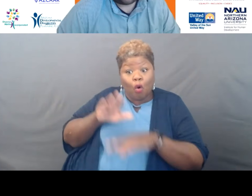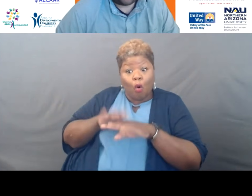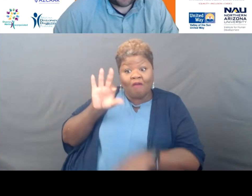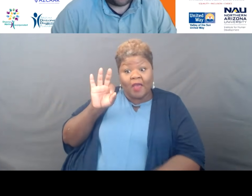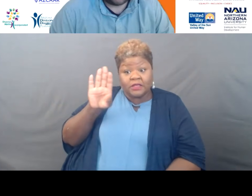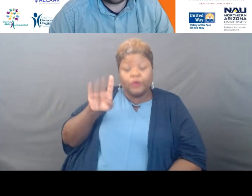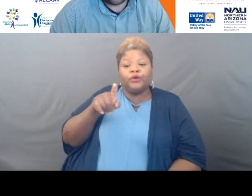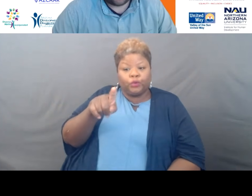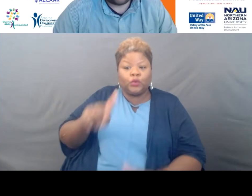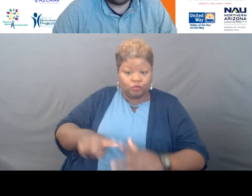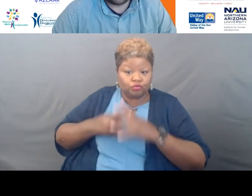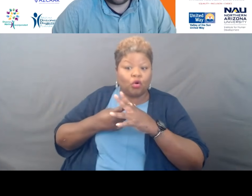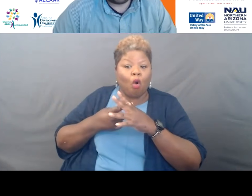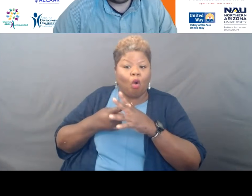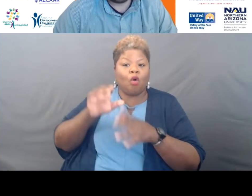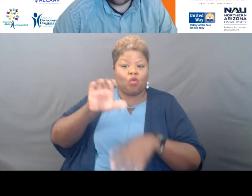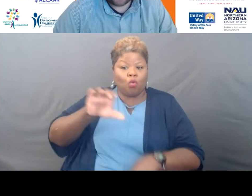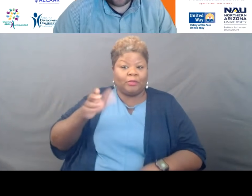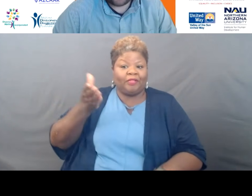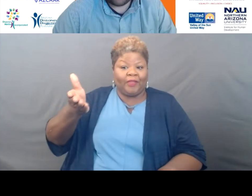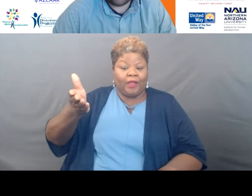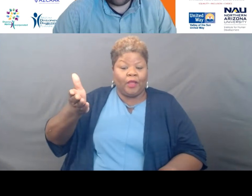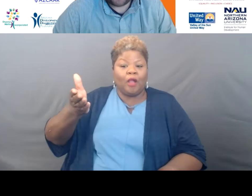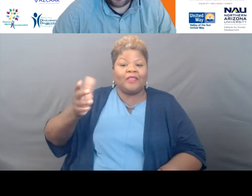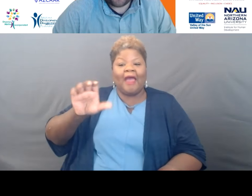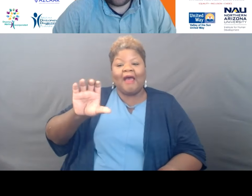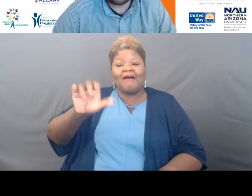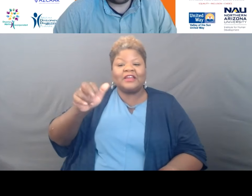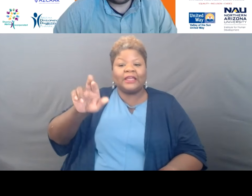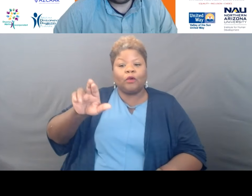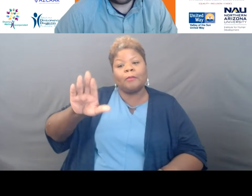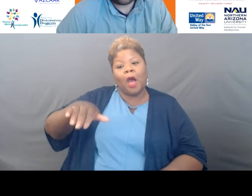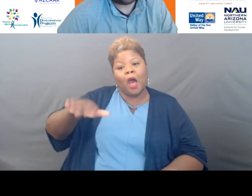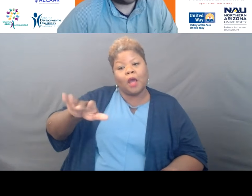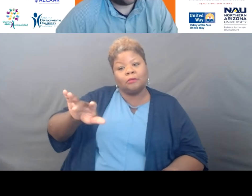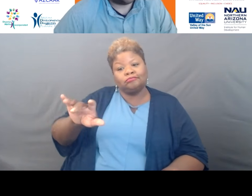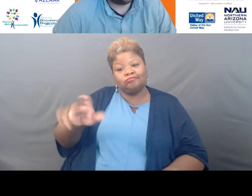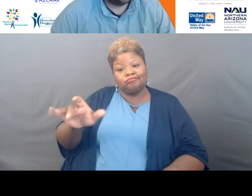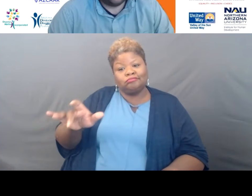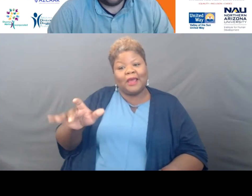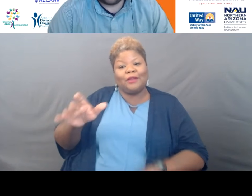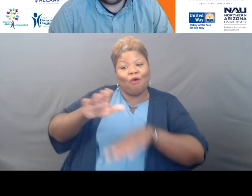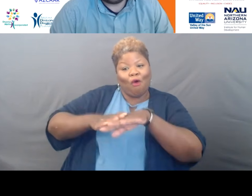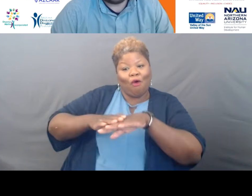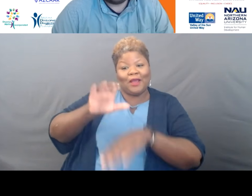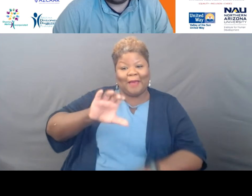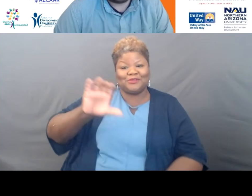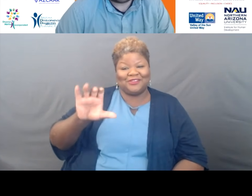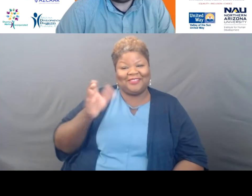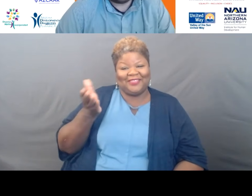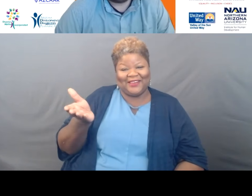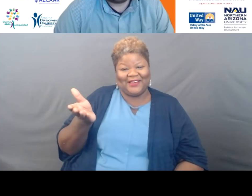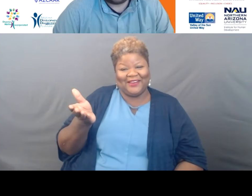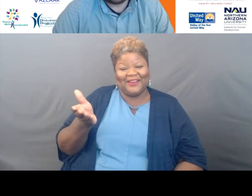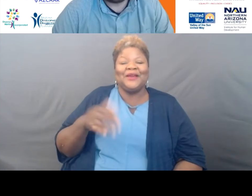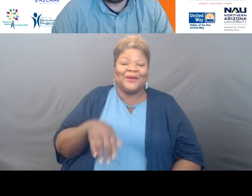to activate captions there by clicking the gear icon in the bottom of the video and then turning captions on. John